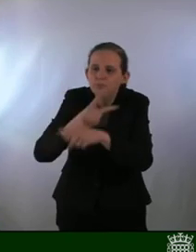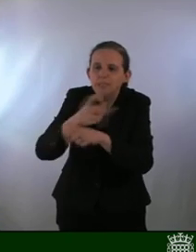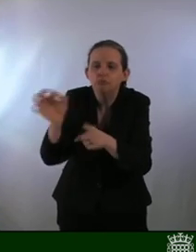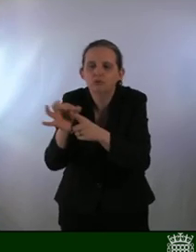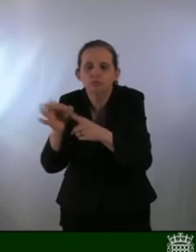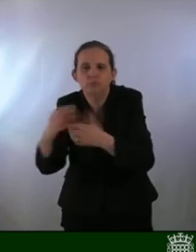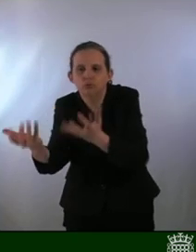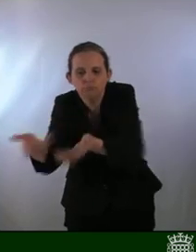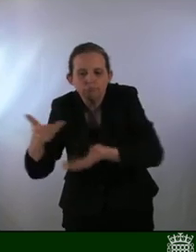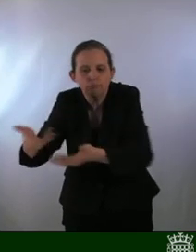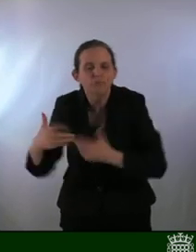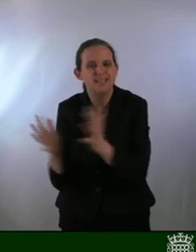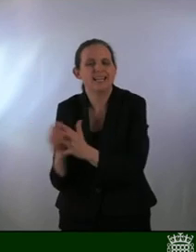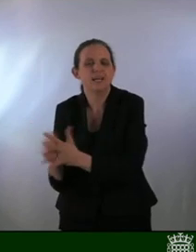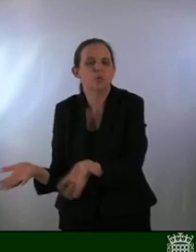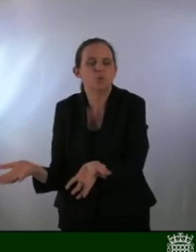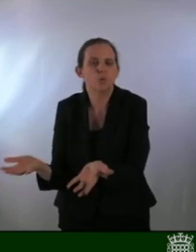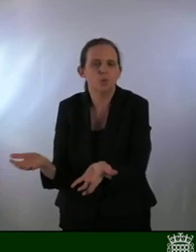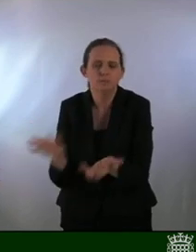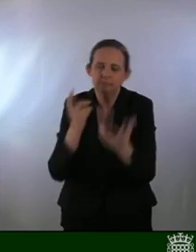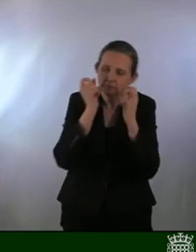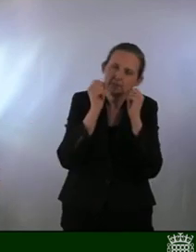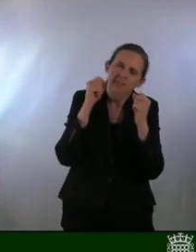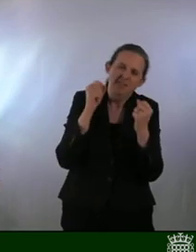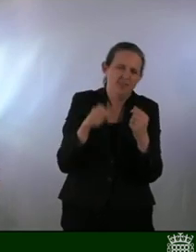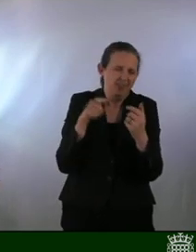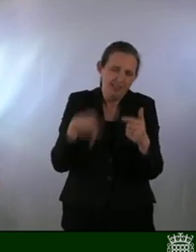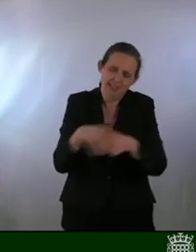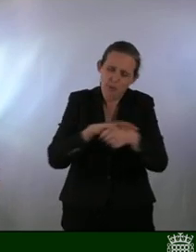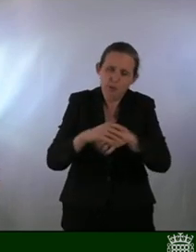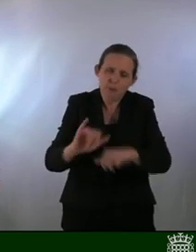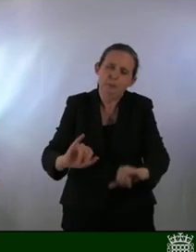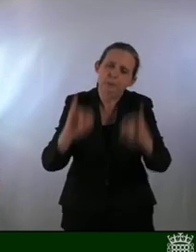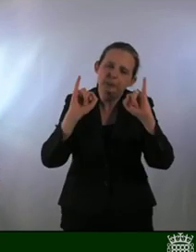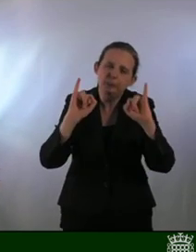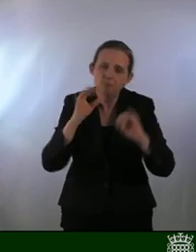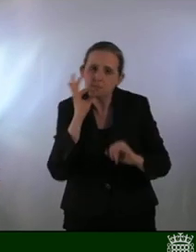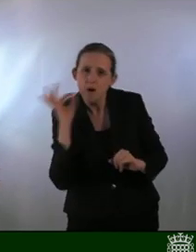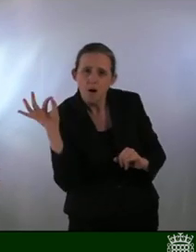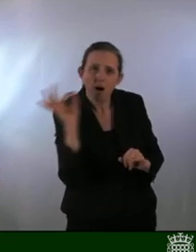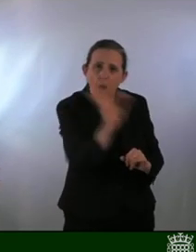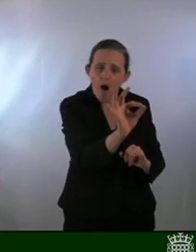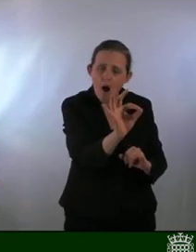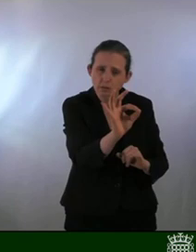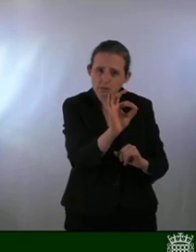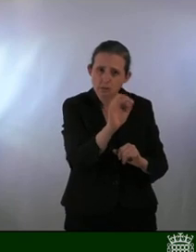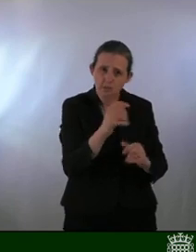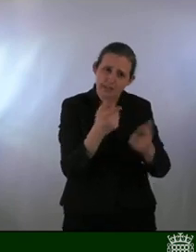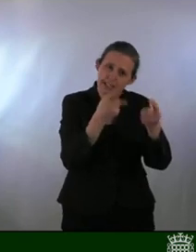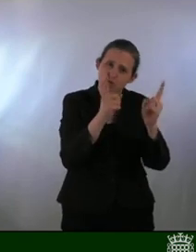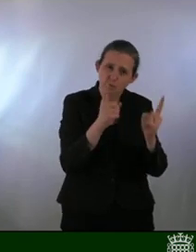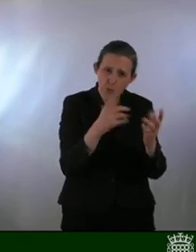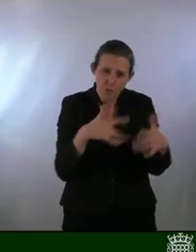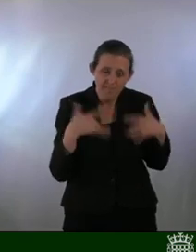understand the gravity of the situation. Could the Secretary of State update the House on how far away from the peak he now thinks we